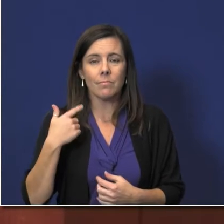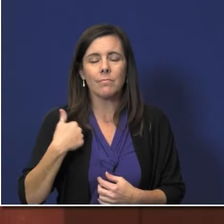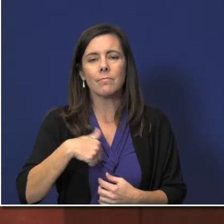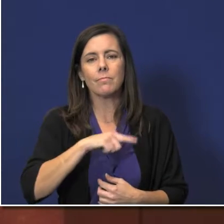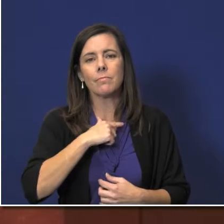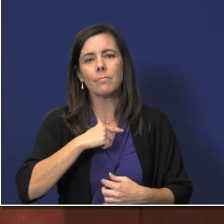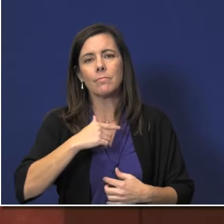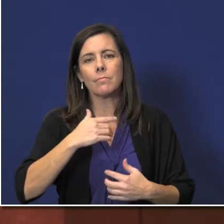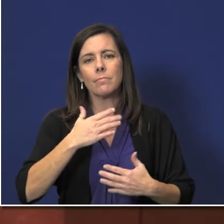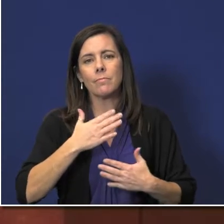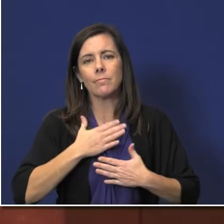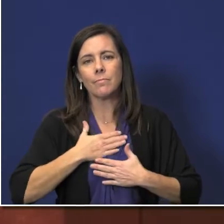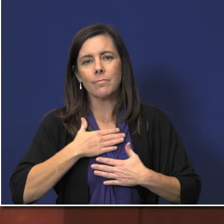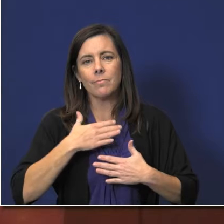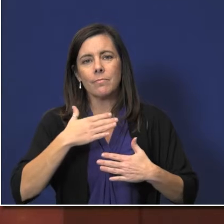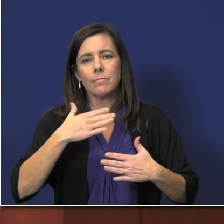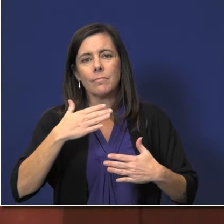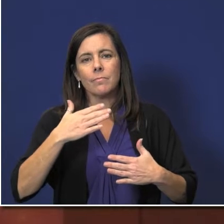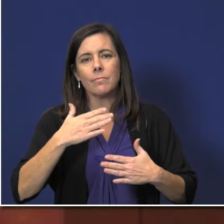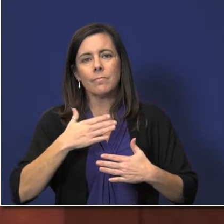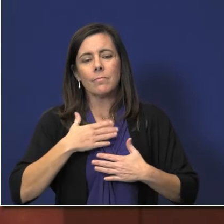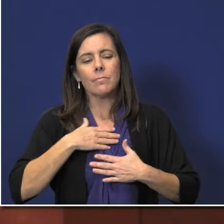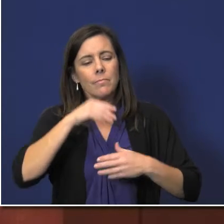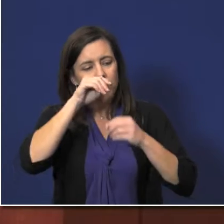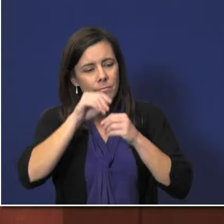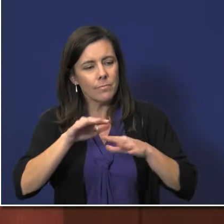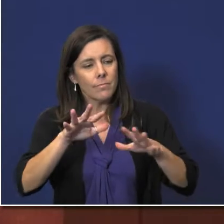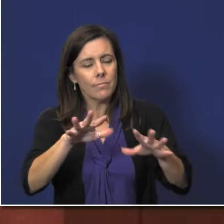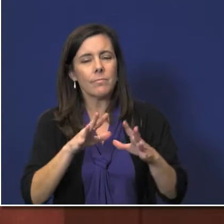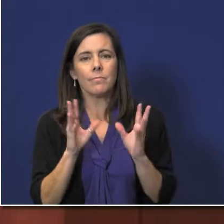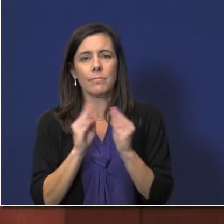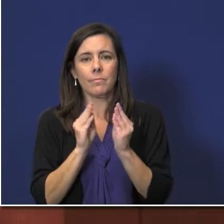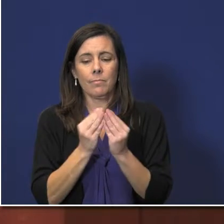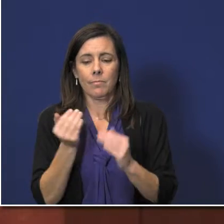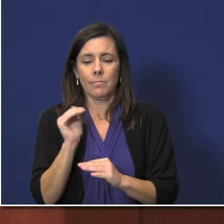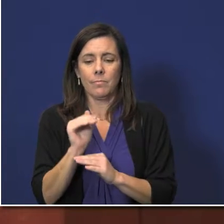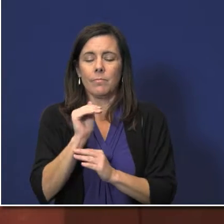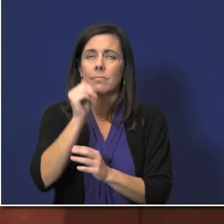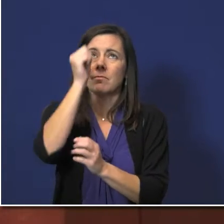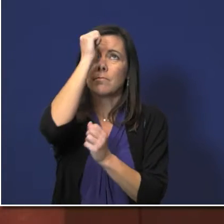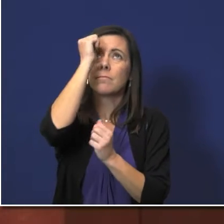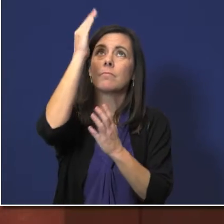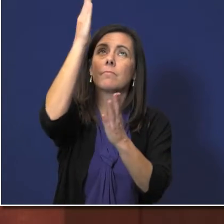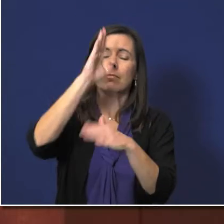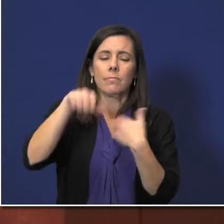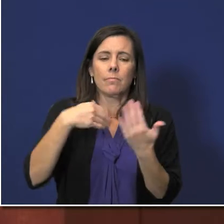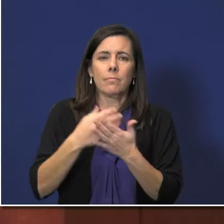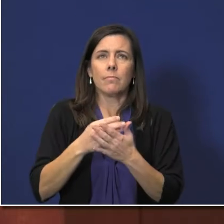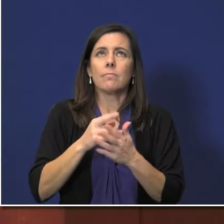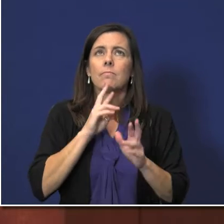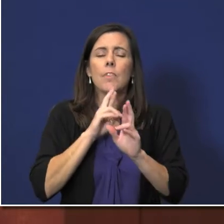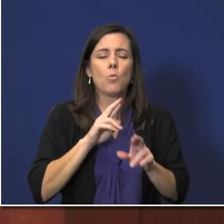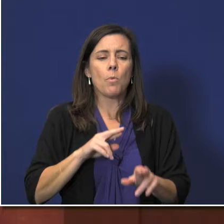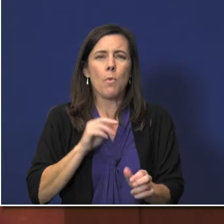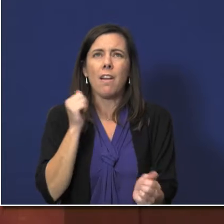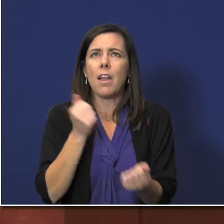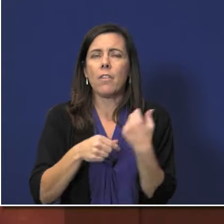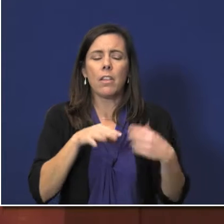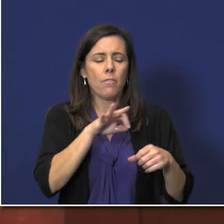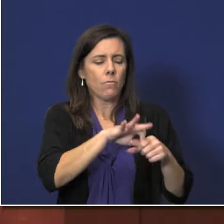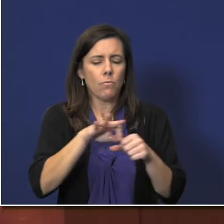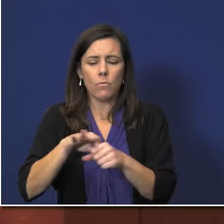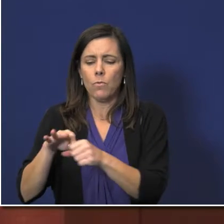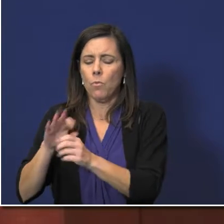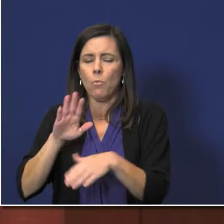breathing. So bless our meeting tonight, God, all the reports, all the things that we have to vote on, all the